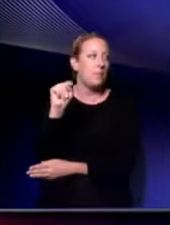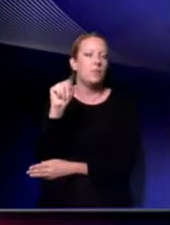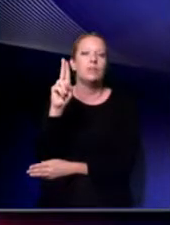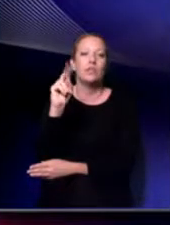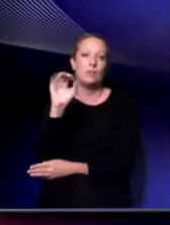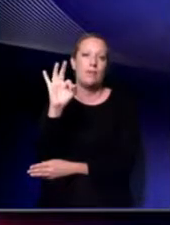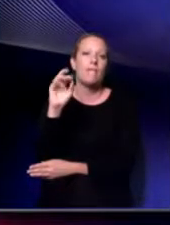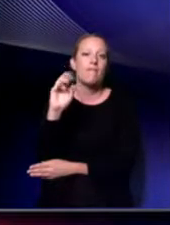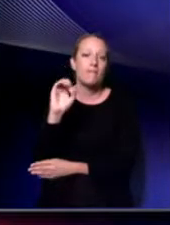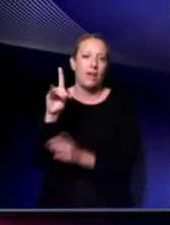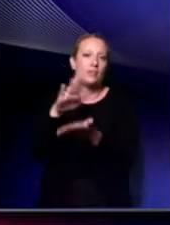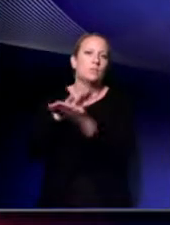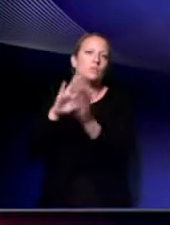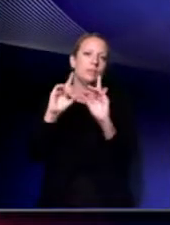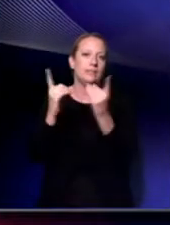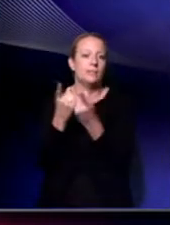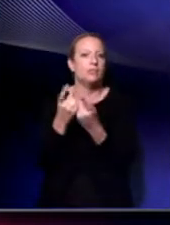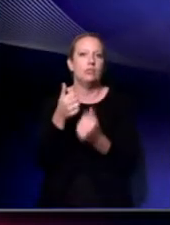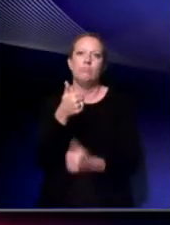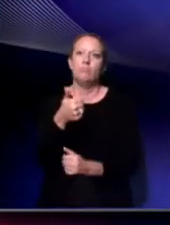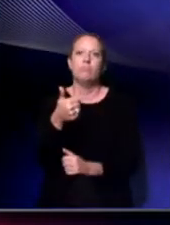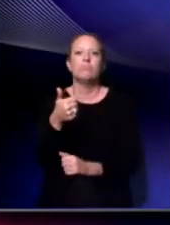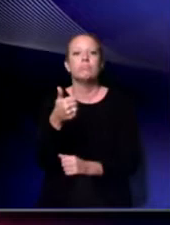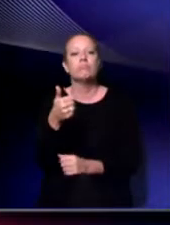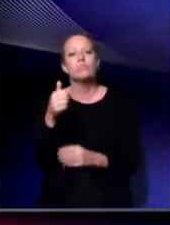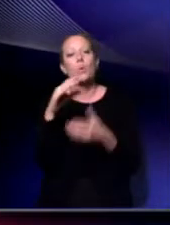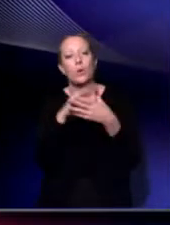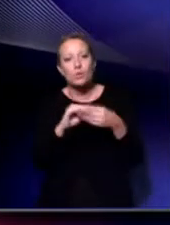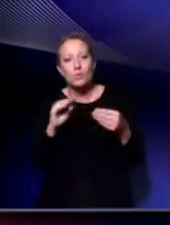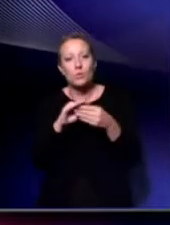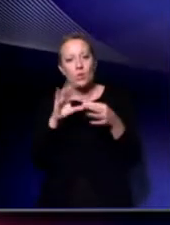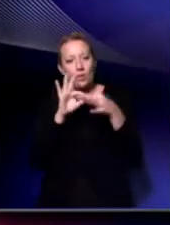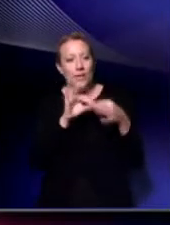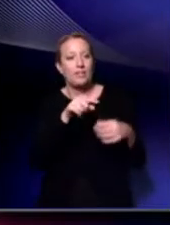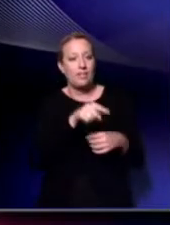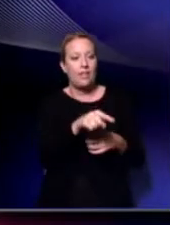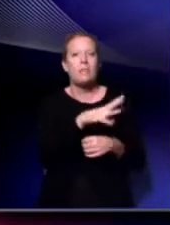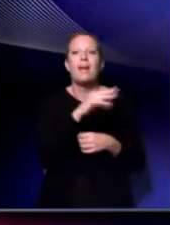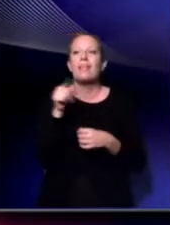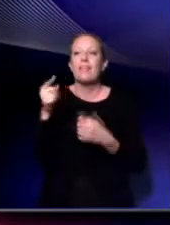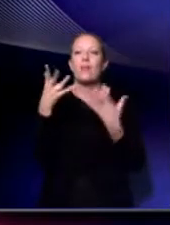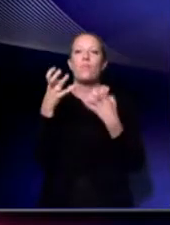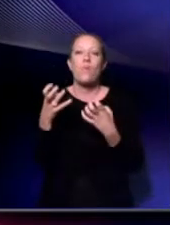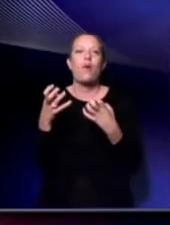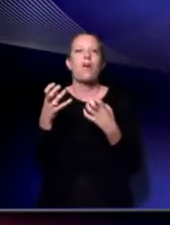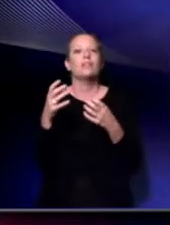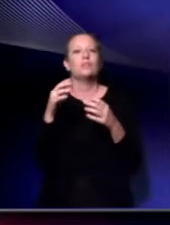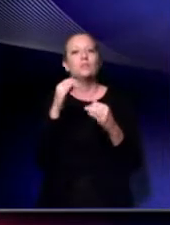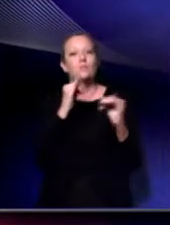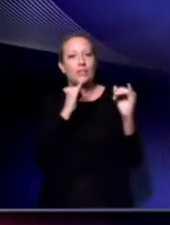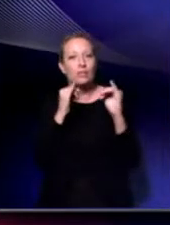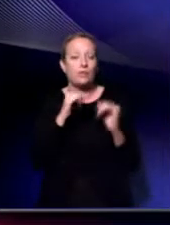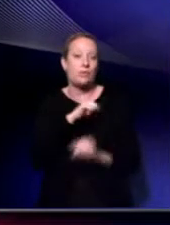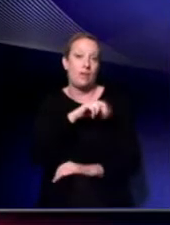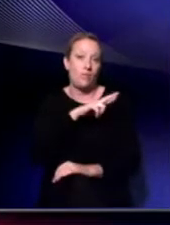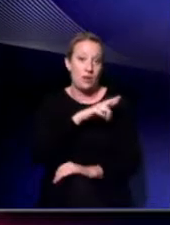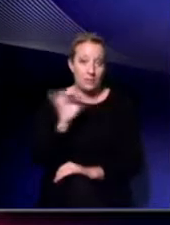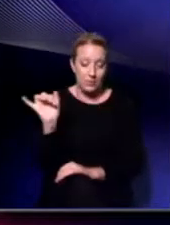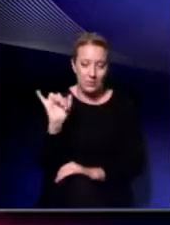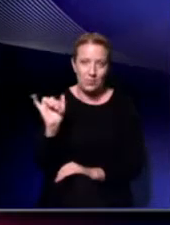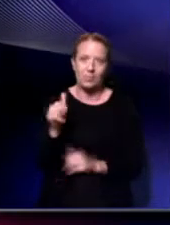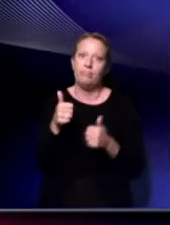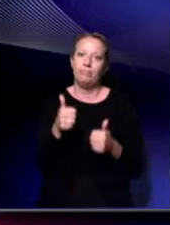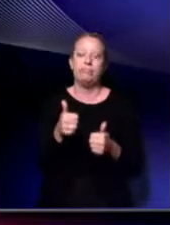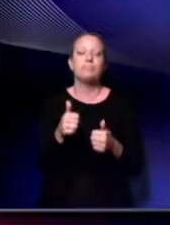And so they did a great follow-up on that. They're also talked to me about doing another story on Annette Reichman, so we're pretty happy about that. We also had a fantastic